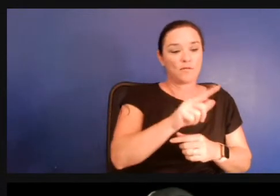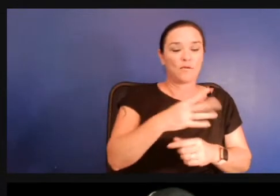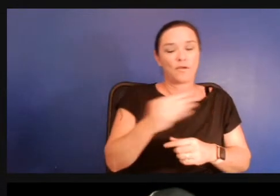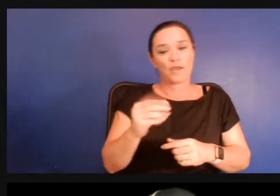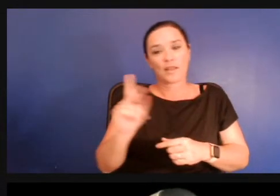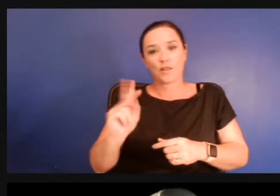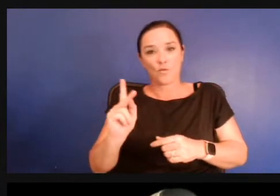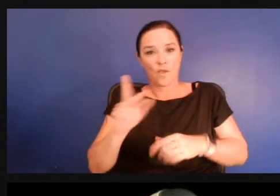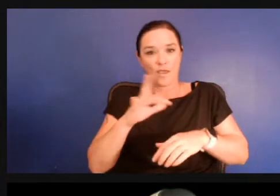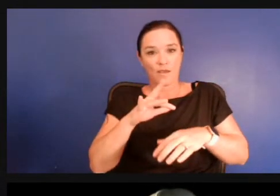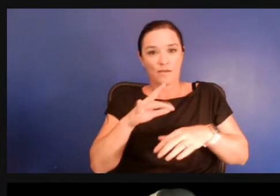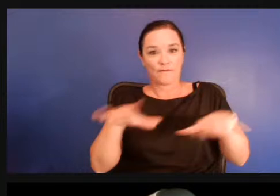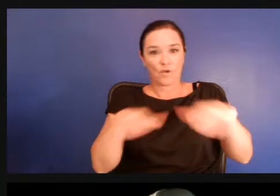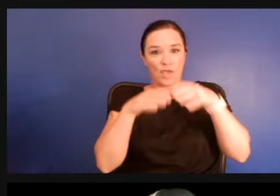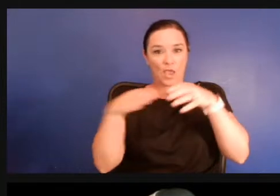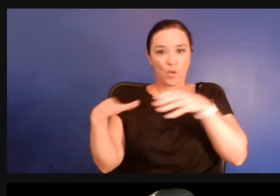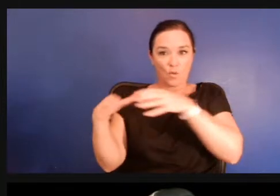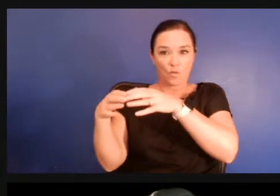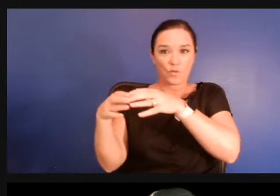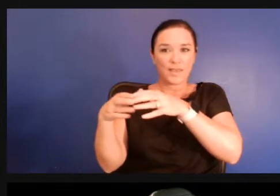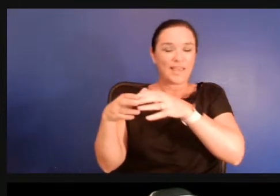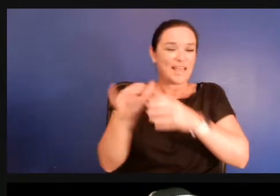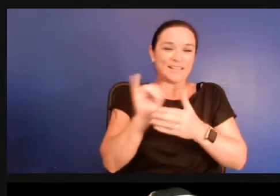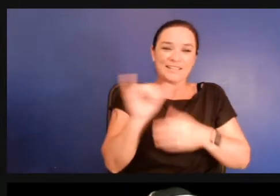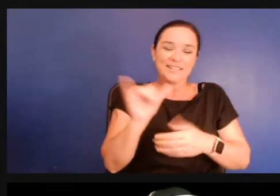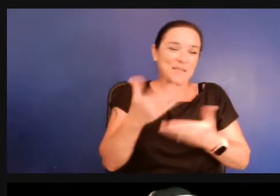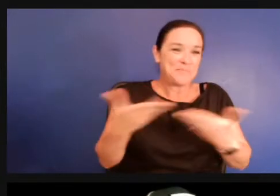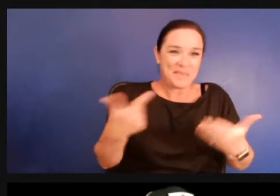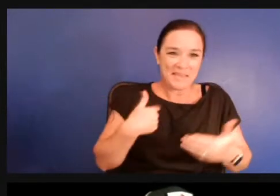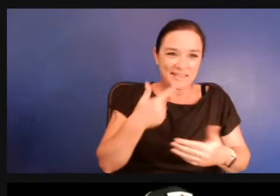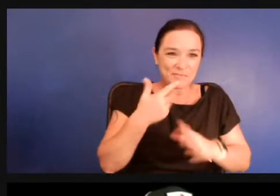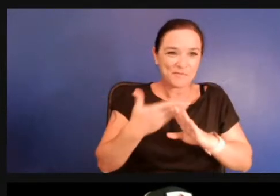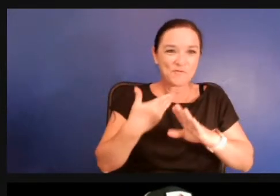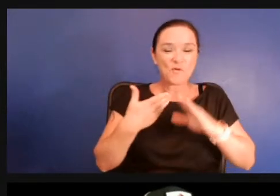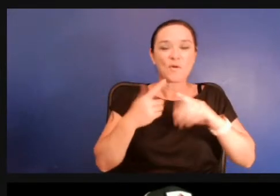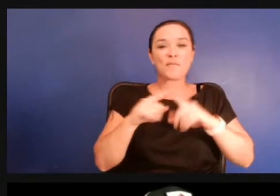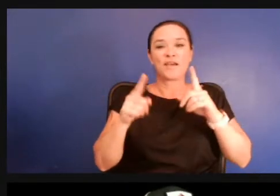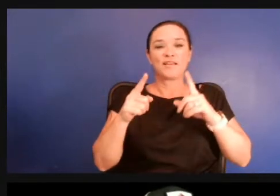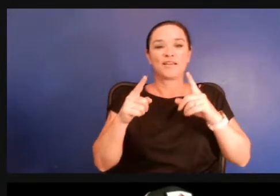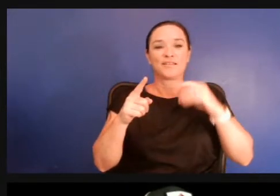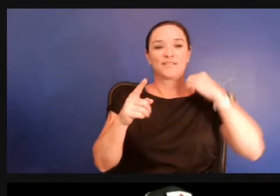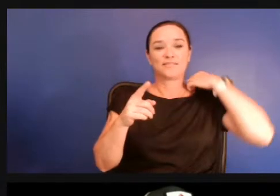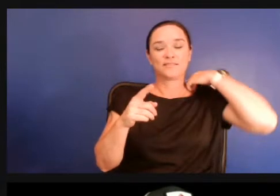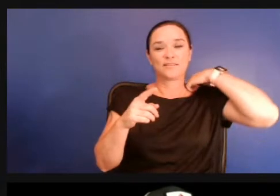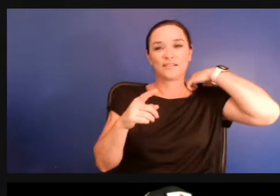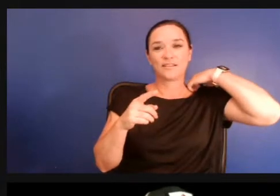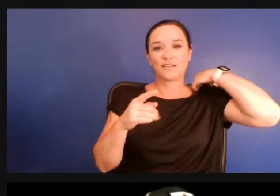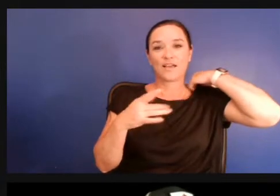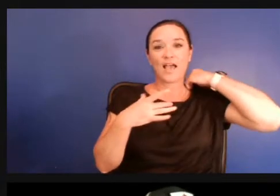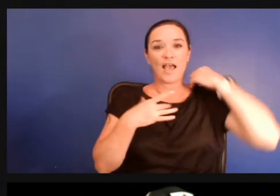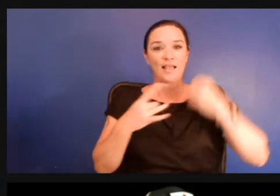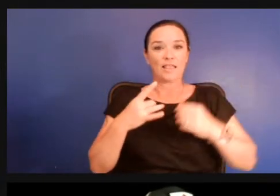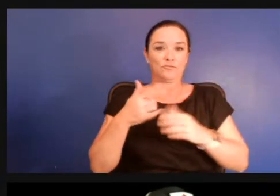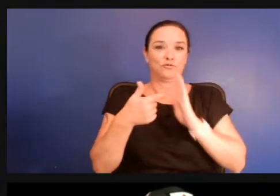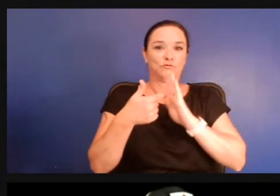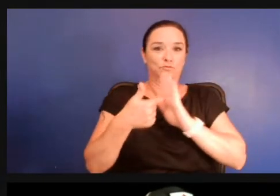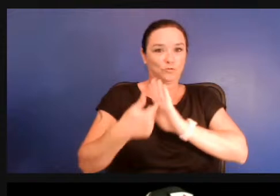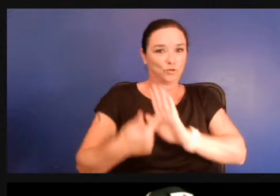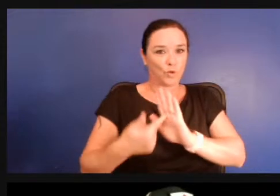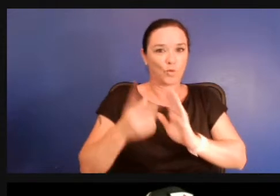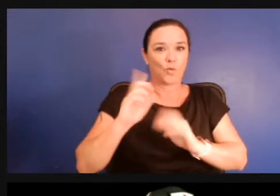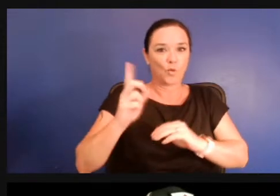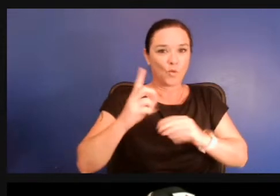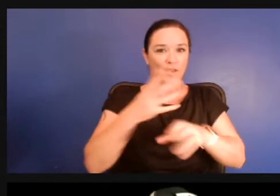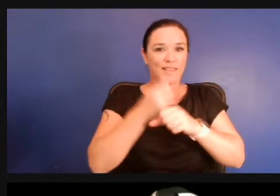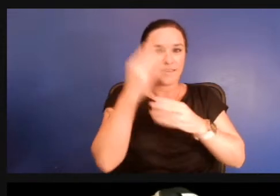So that's the key of it there. It's the same thing as I just essentially said, but I like to really cite the information here and